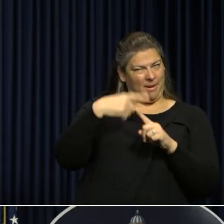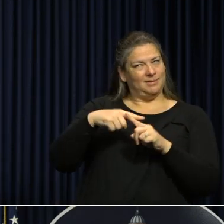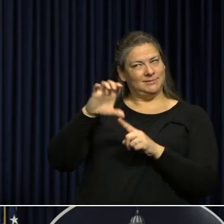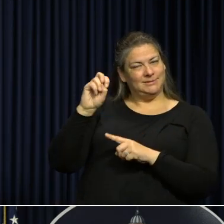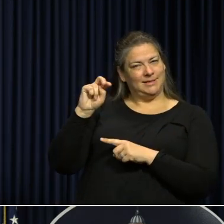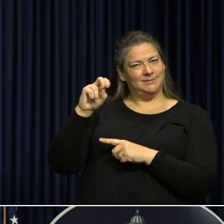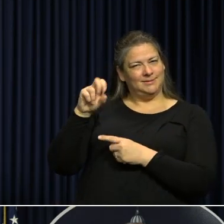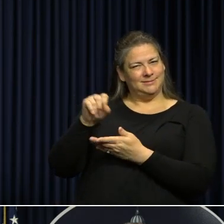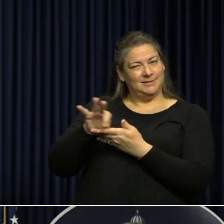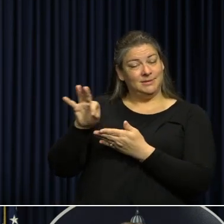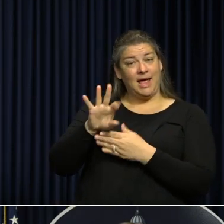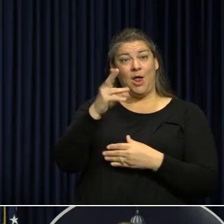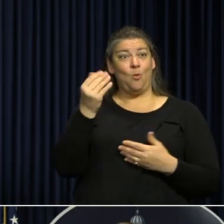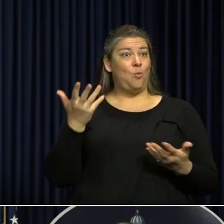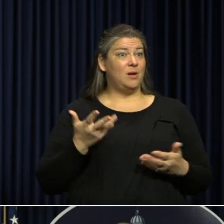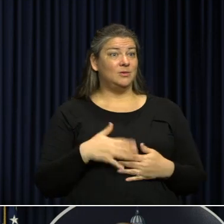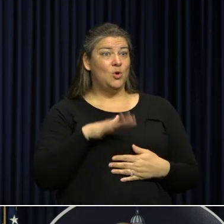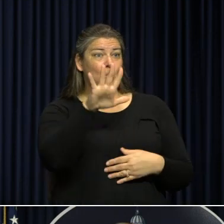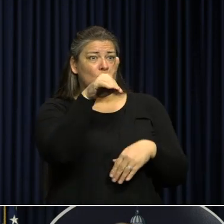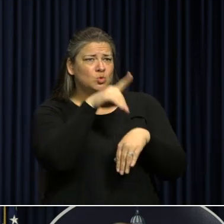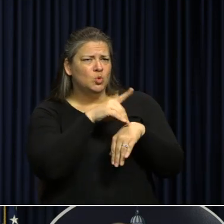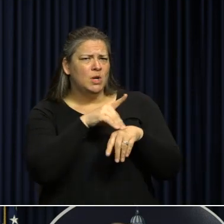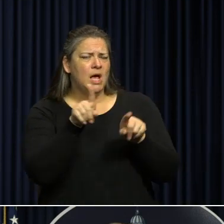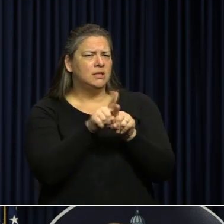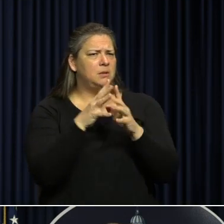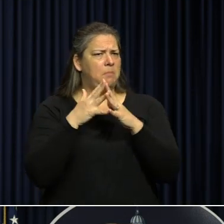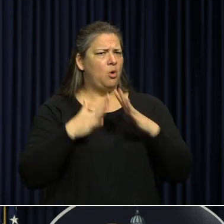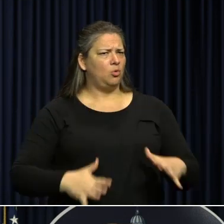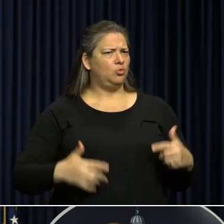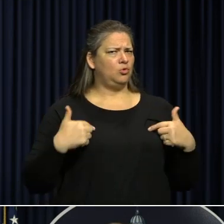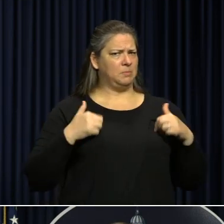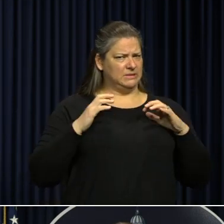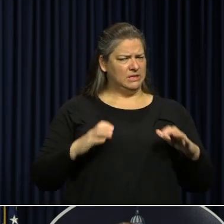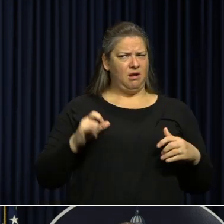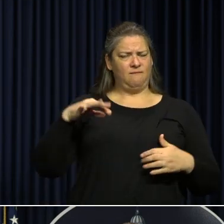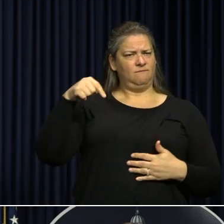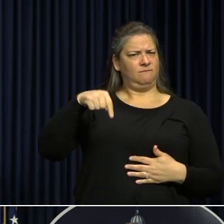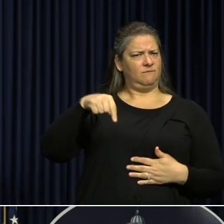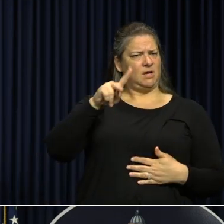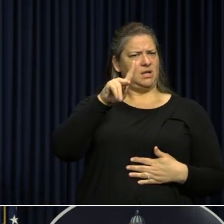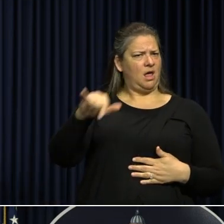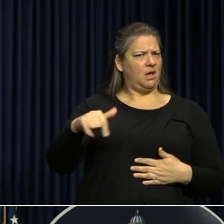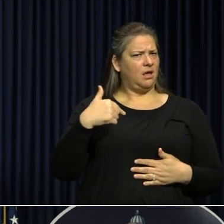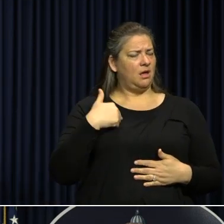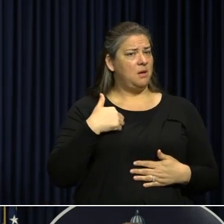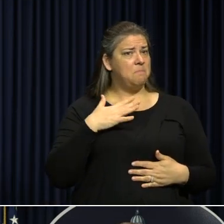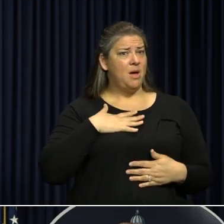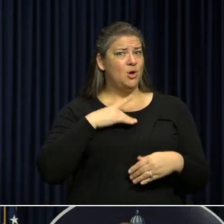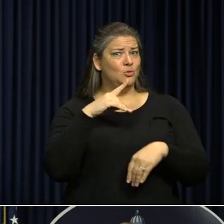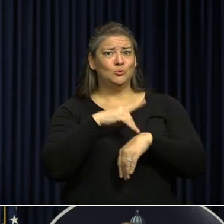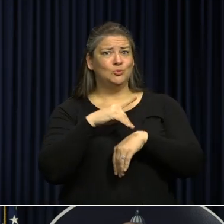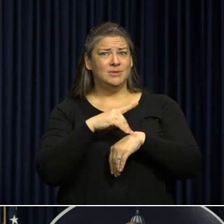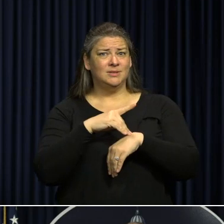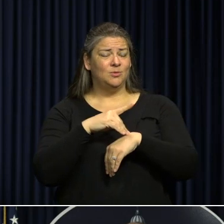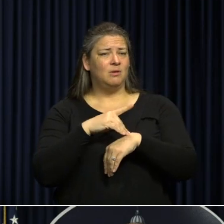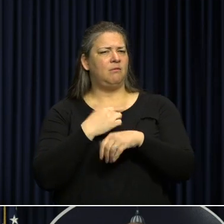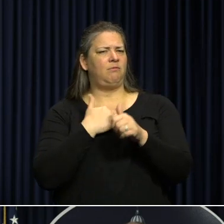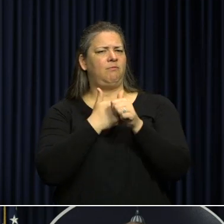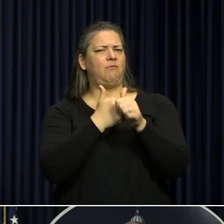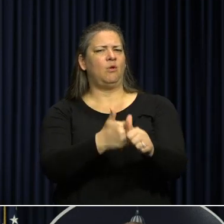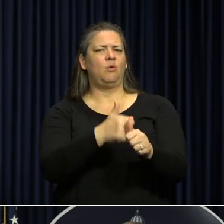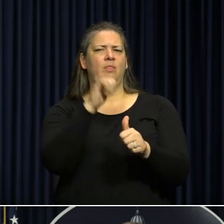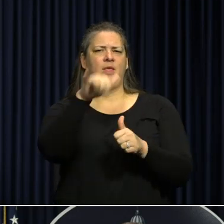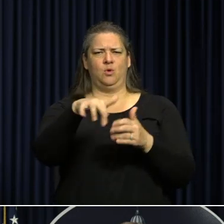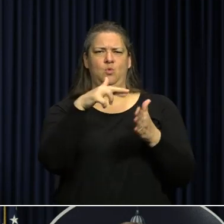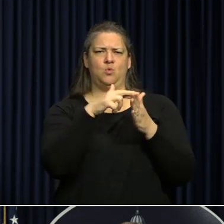duty. Your patriotic duty as an American and as a citizen of this Commonwealth. the duty in following these rules and